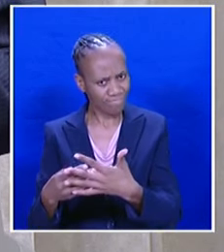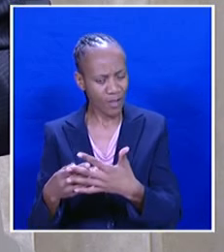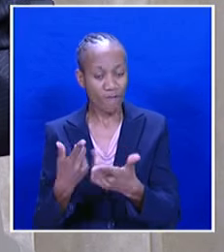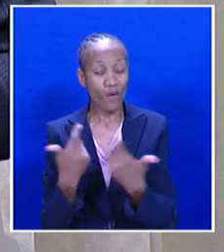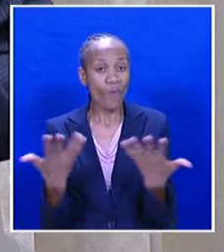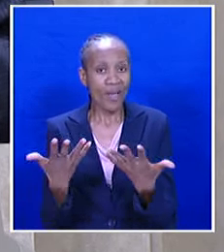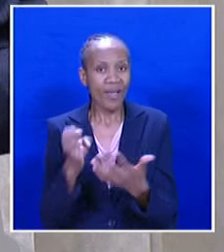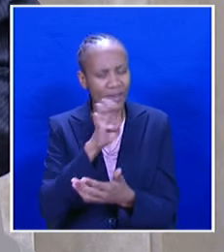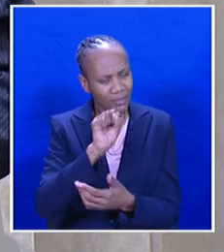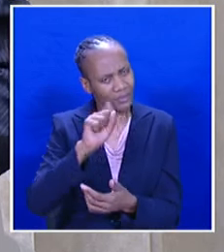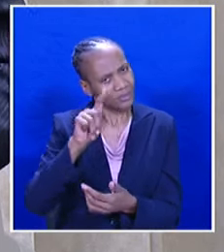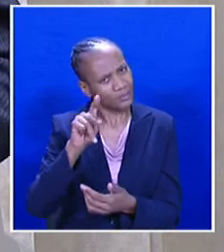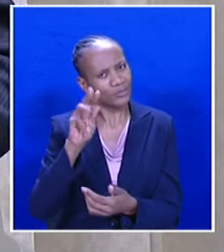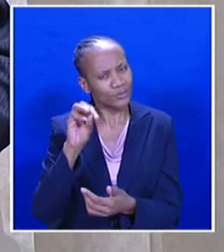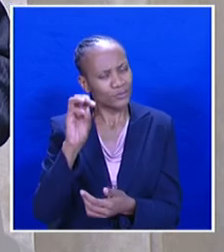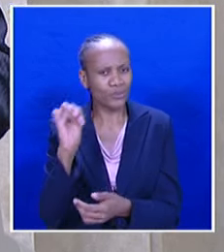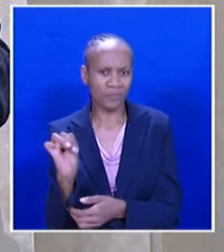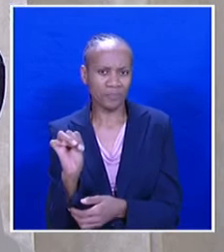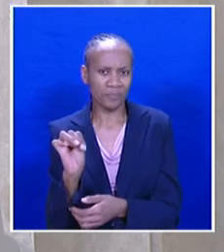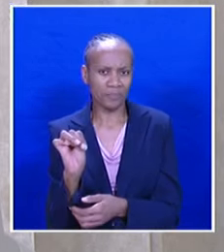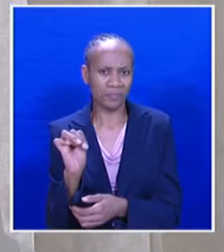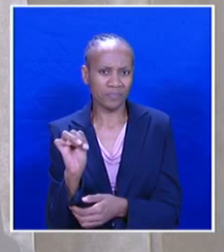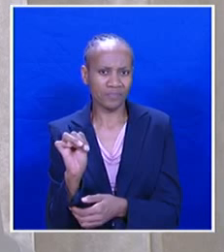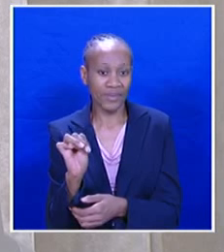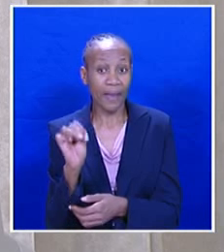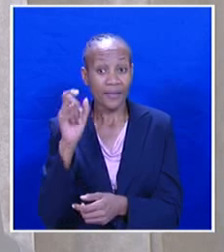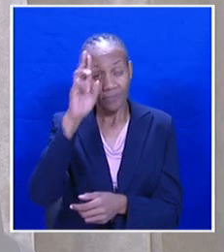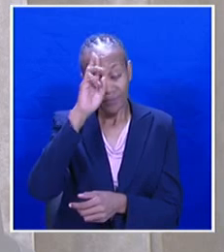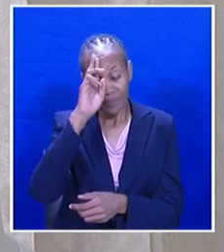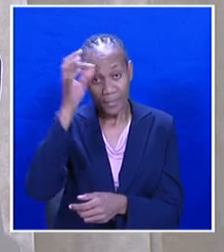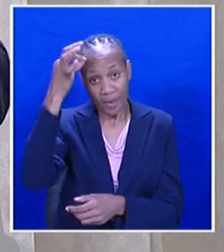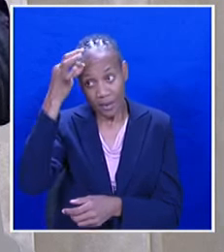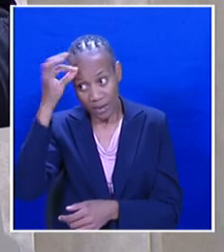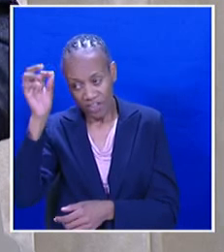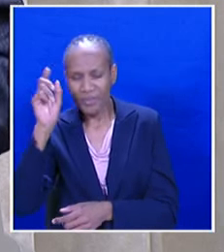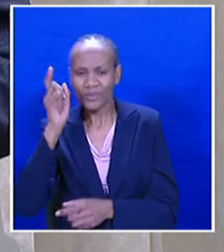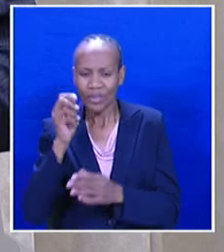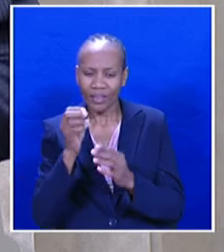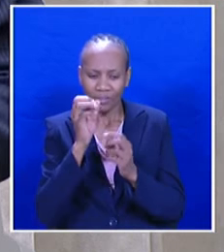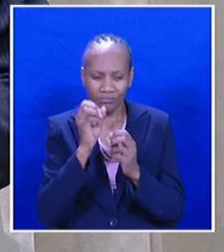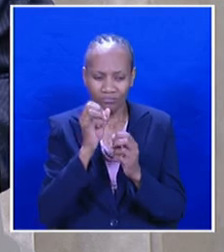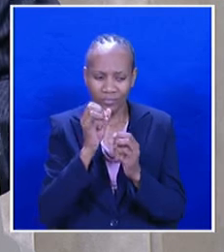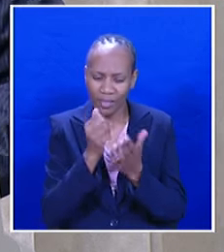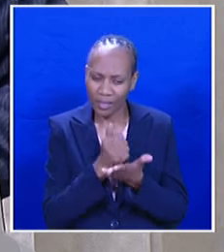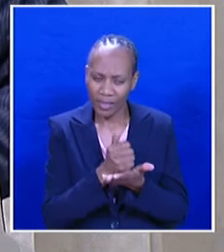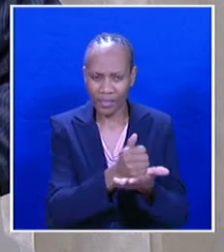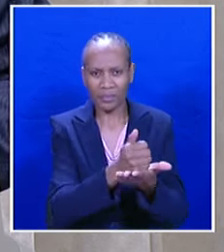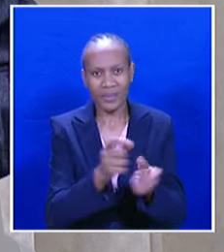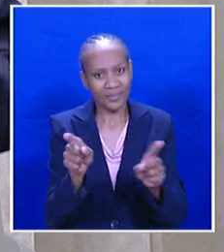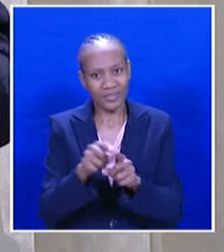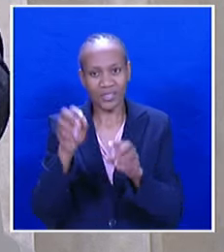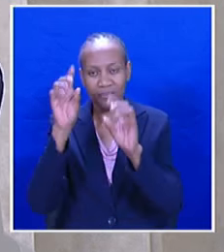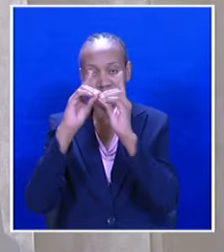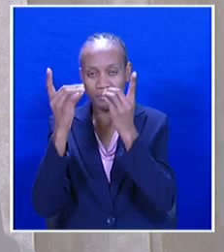with the guidance of government, no doubt, but more especially the Department of Public Enterprises. Coming to the